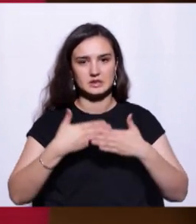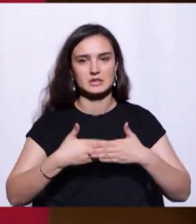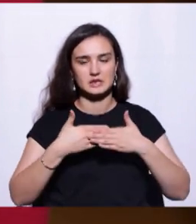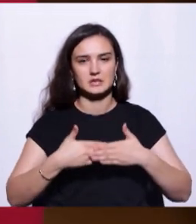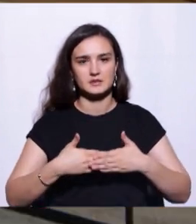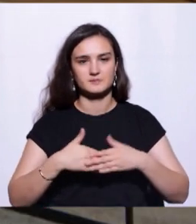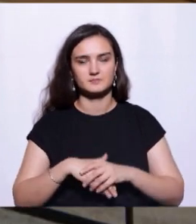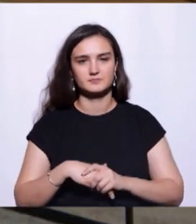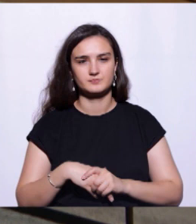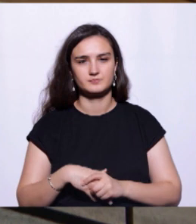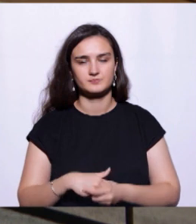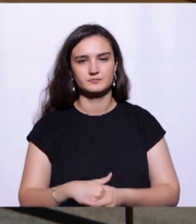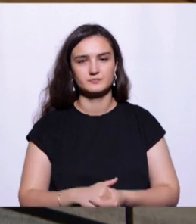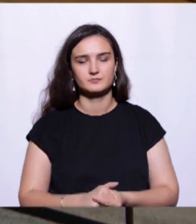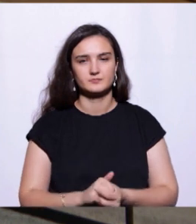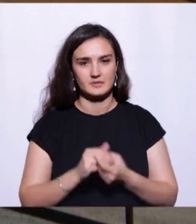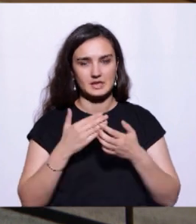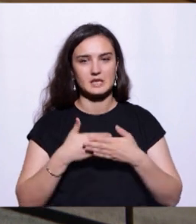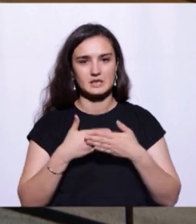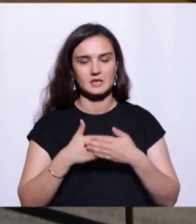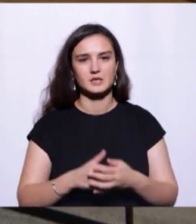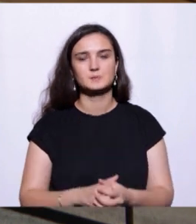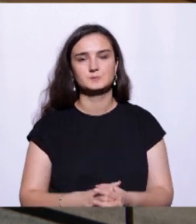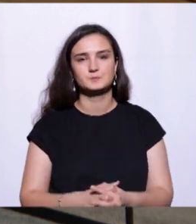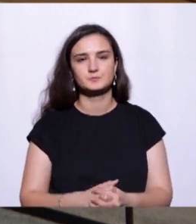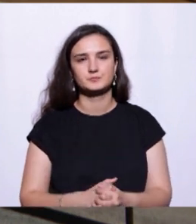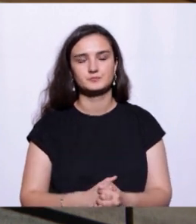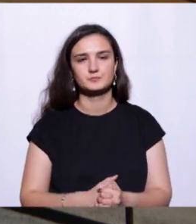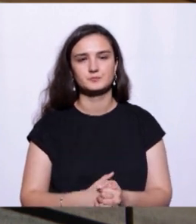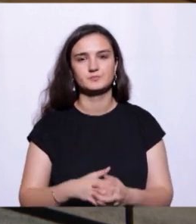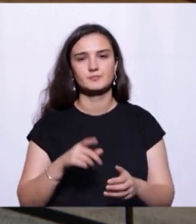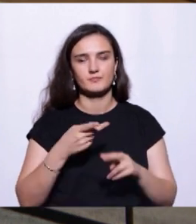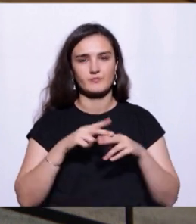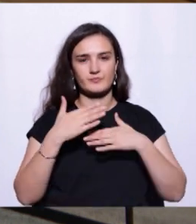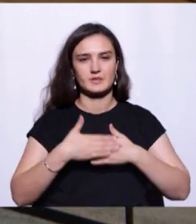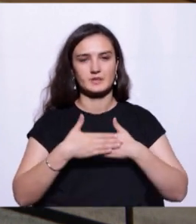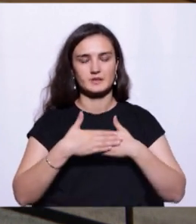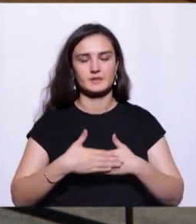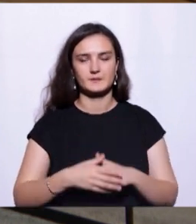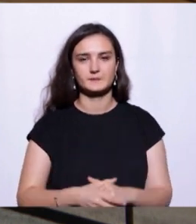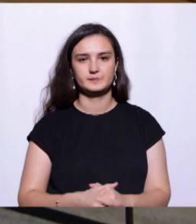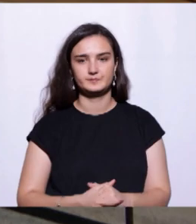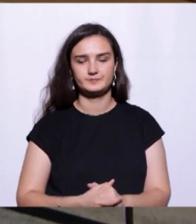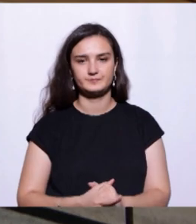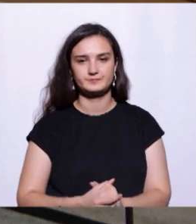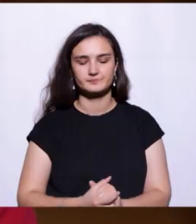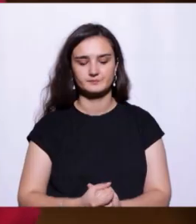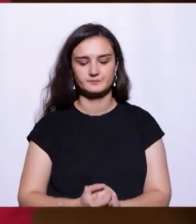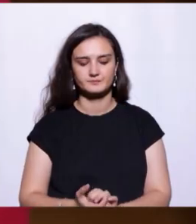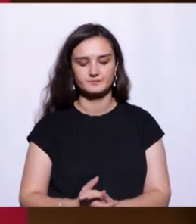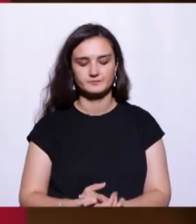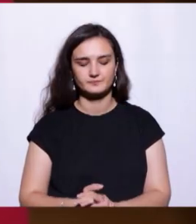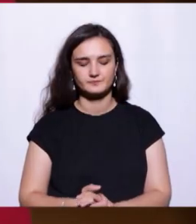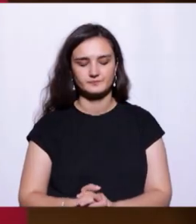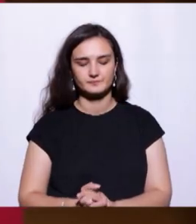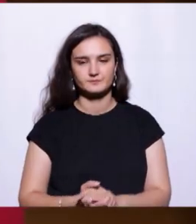rentgeni. X-ray, rentgeni. X-ray, rentgeni. Let's look